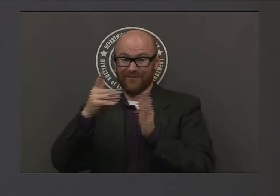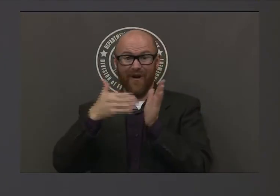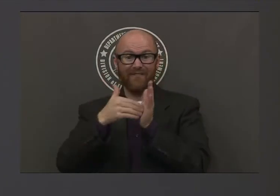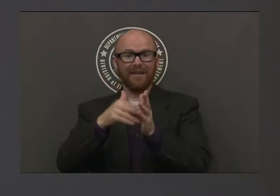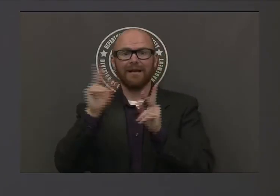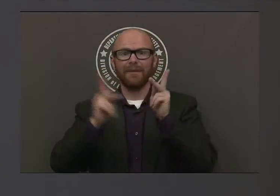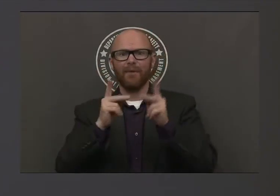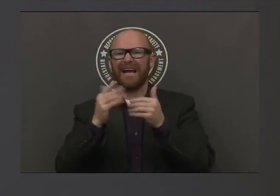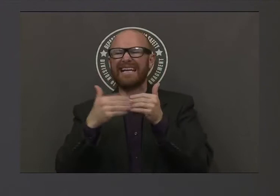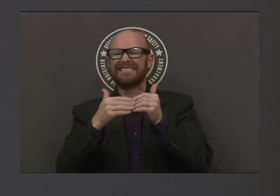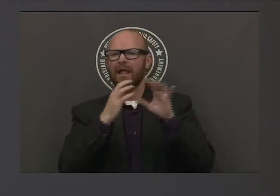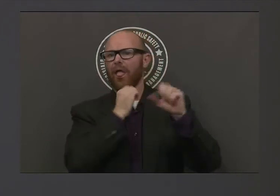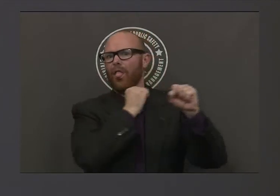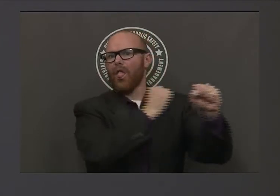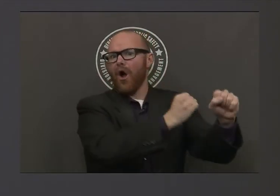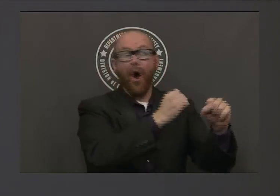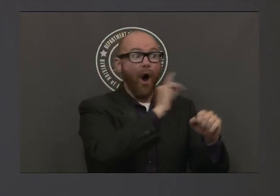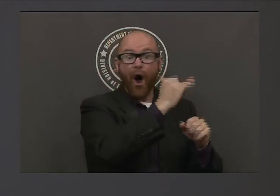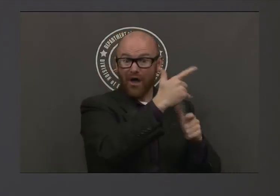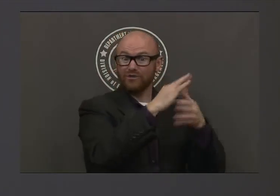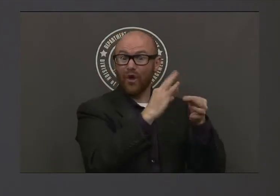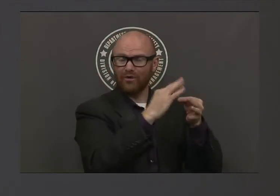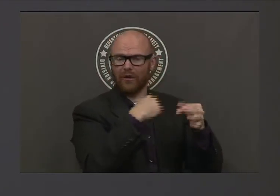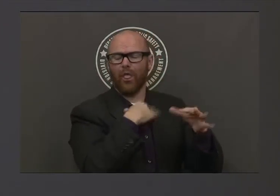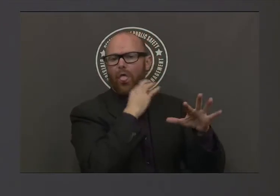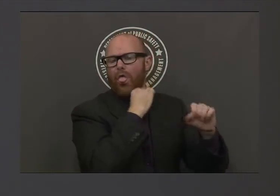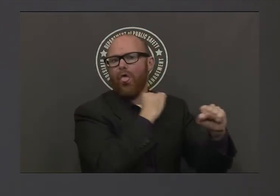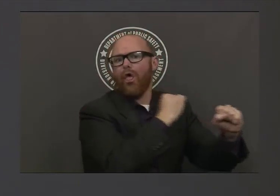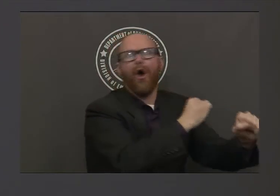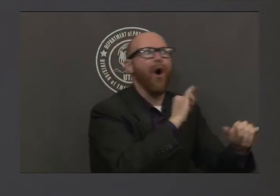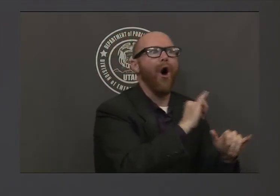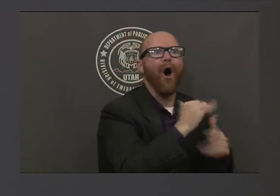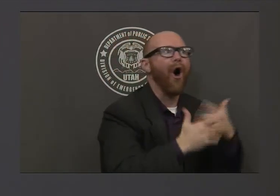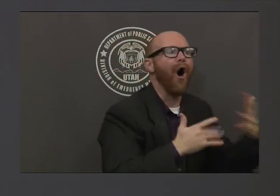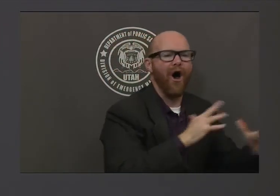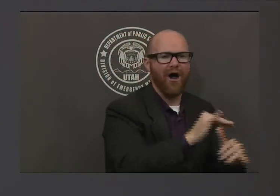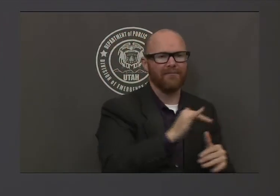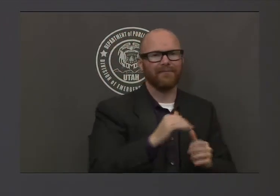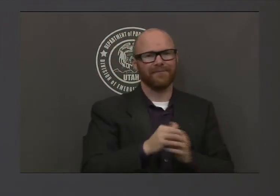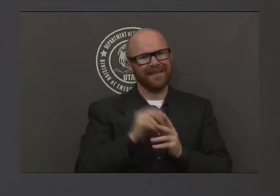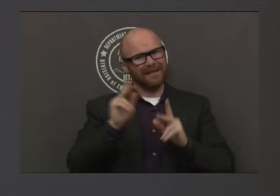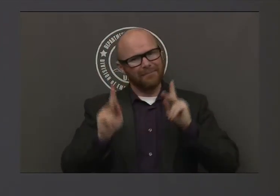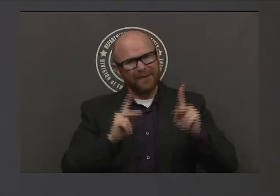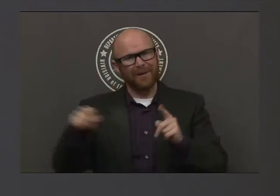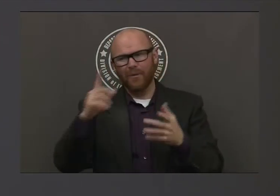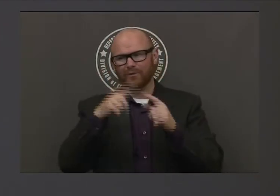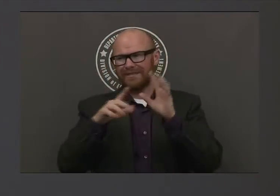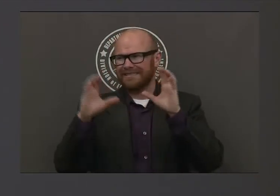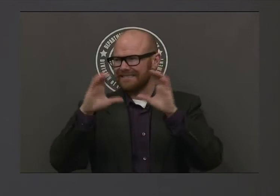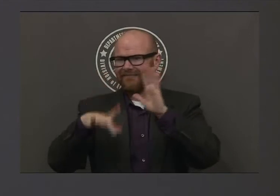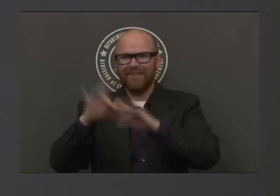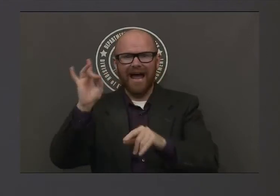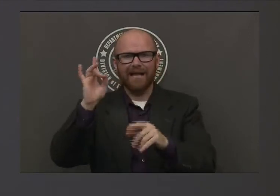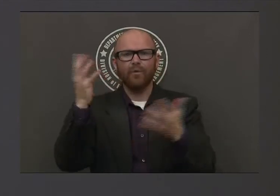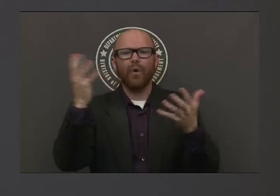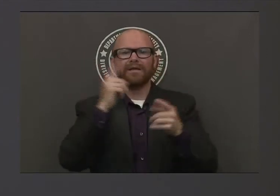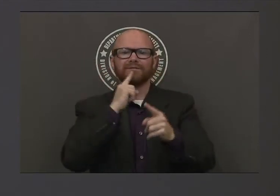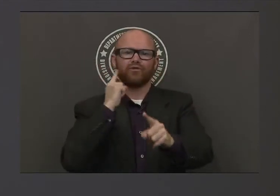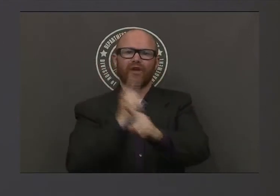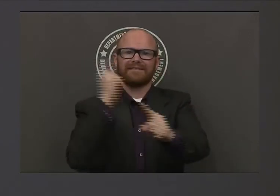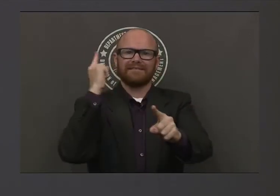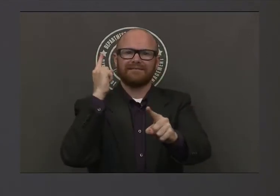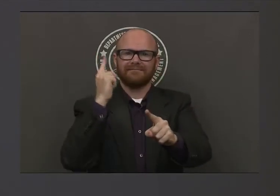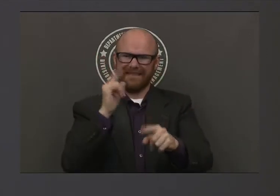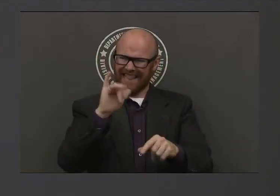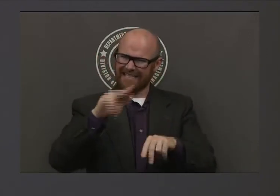just is, and we all want to be proven right. We do. It's natural. I get